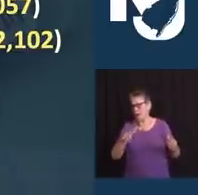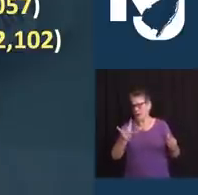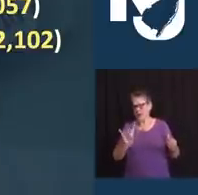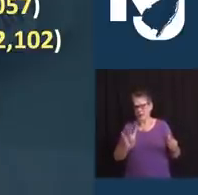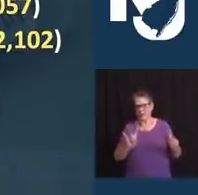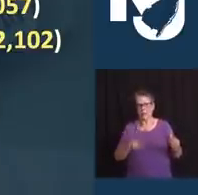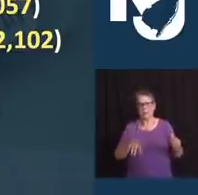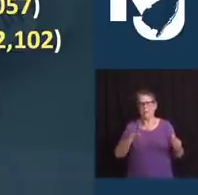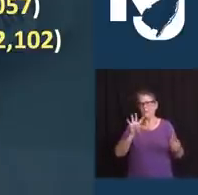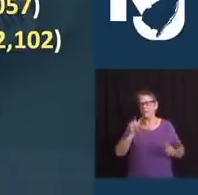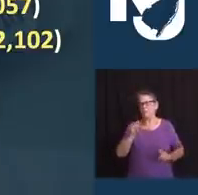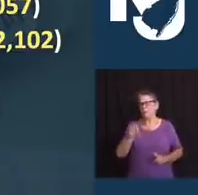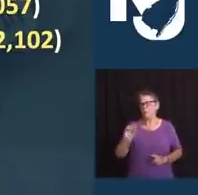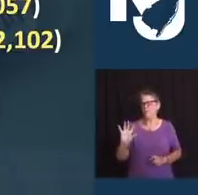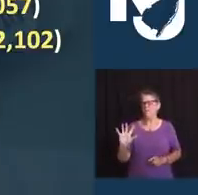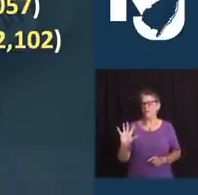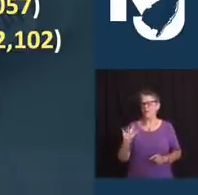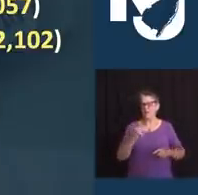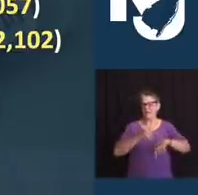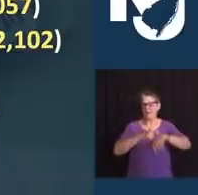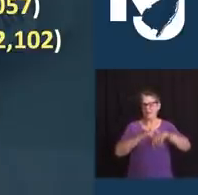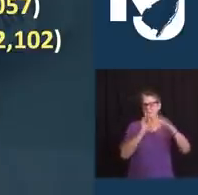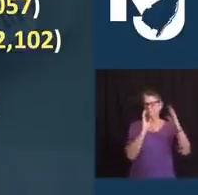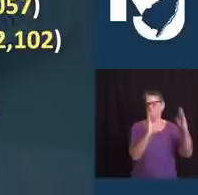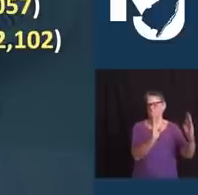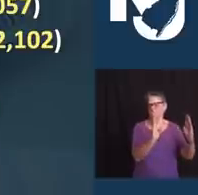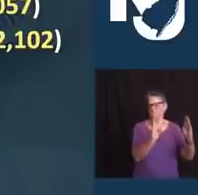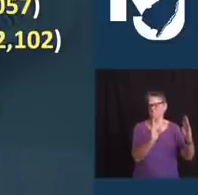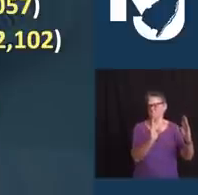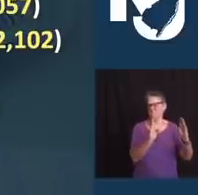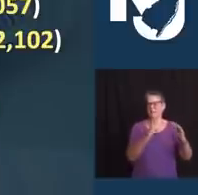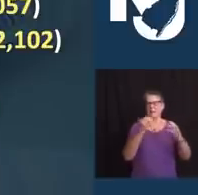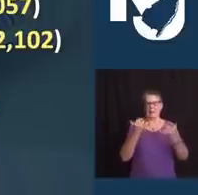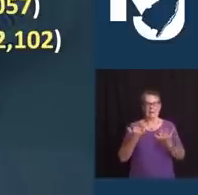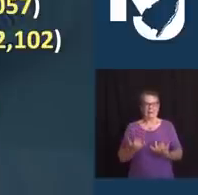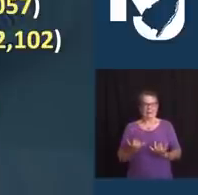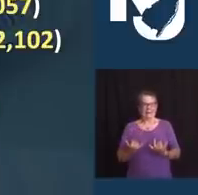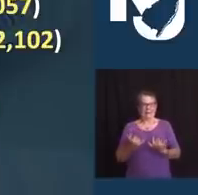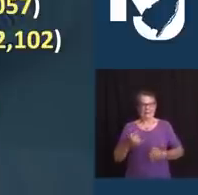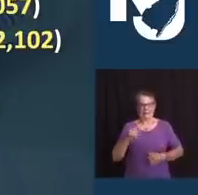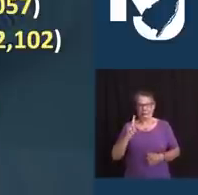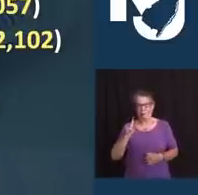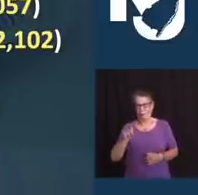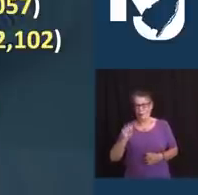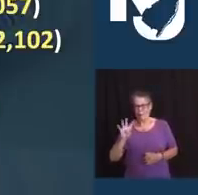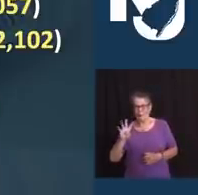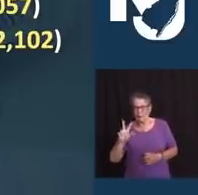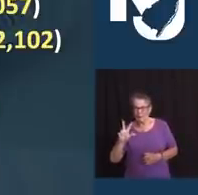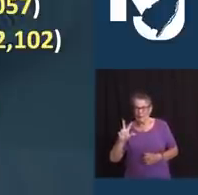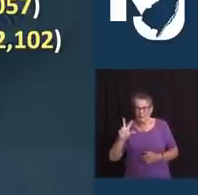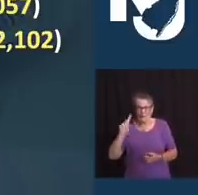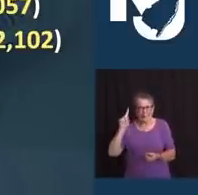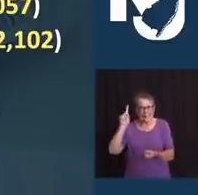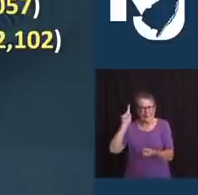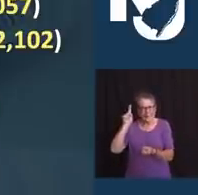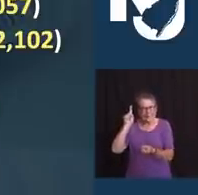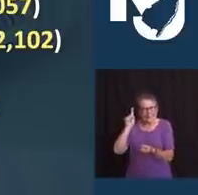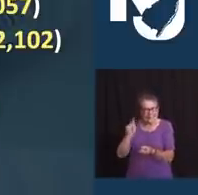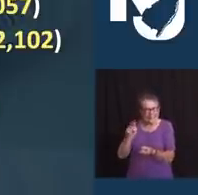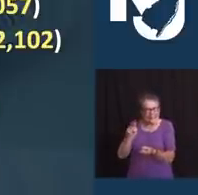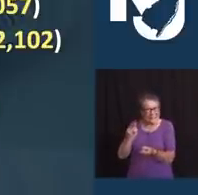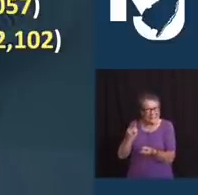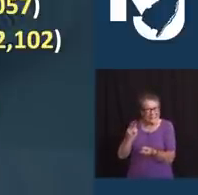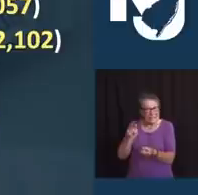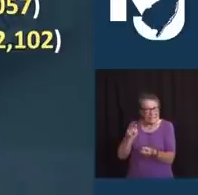4.6%. It's a little bit lower than that today. Statewide rate of transmission is 1.43. That has come down a little bit, which is good, but it's